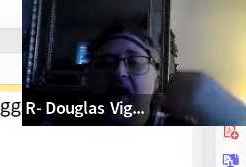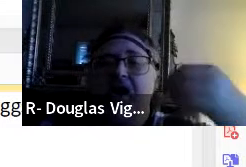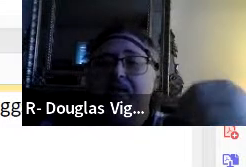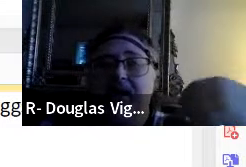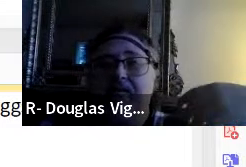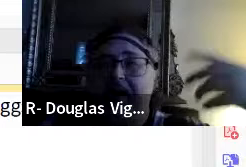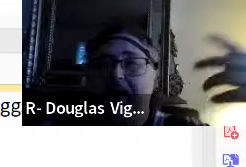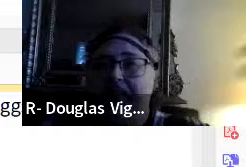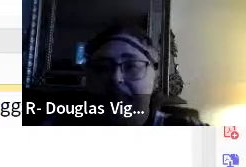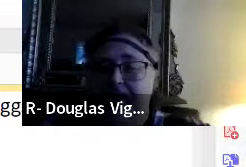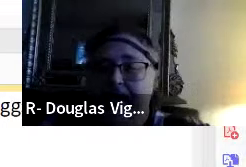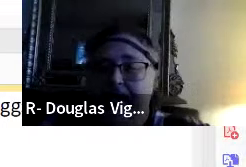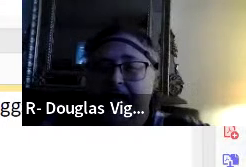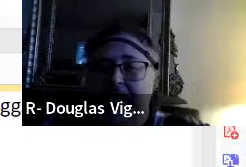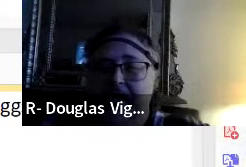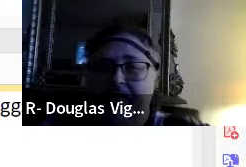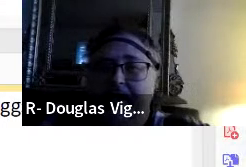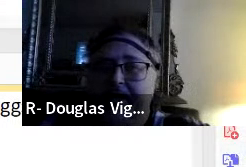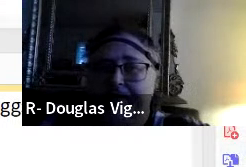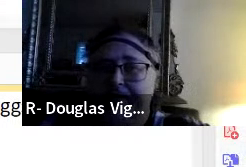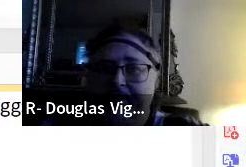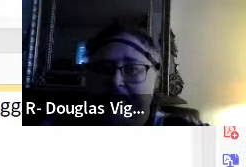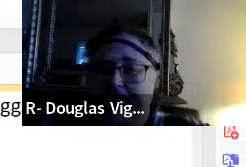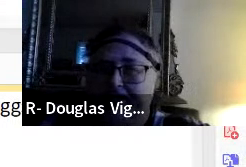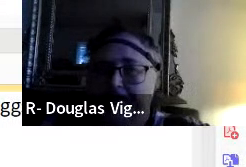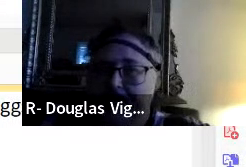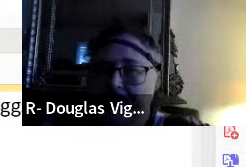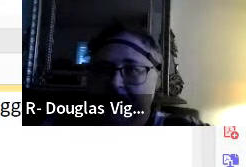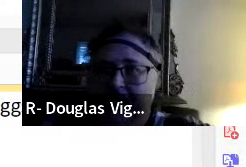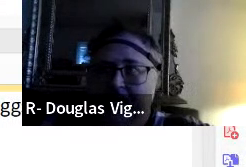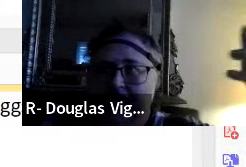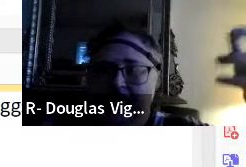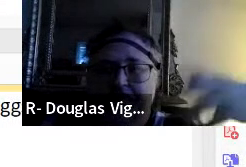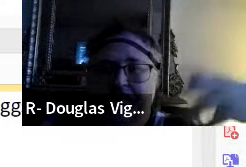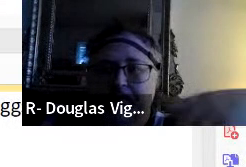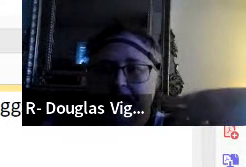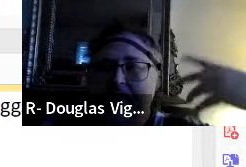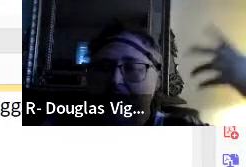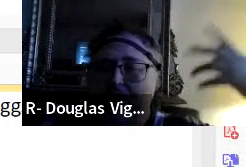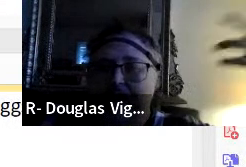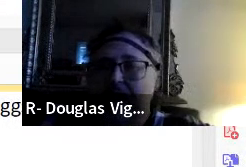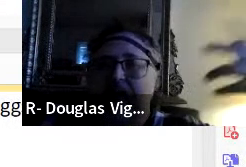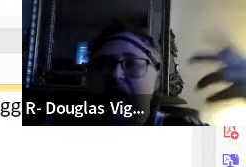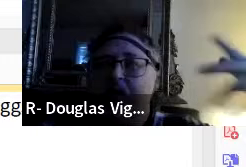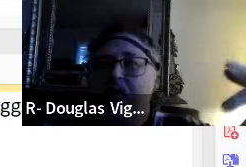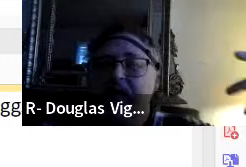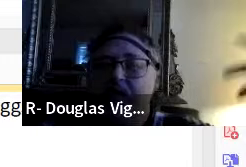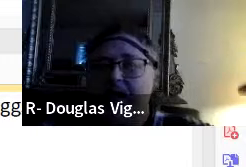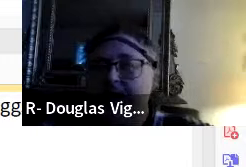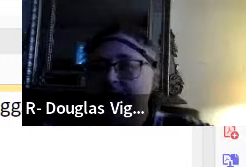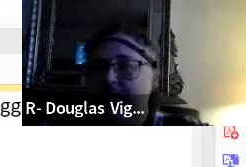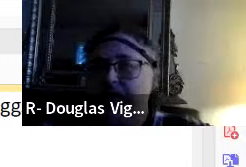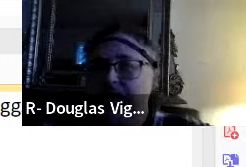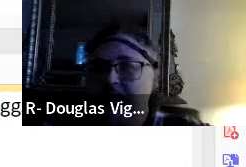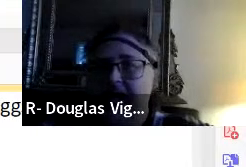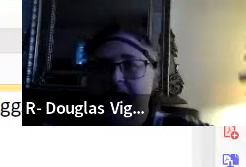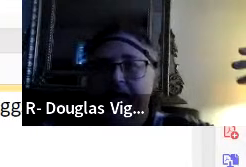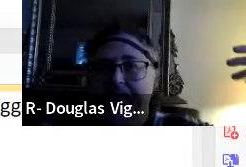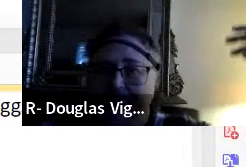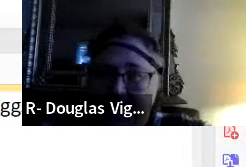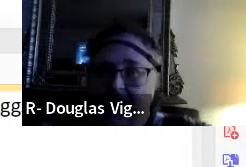why are there arguing, because there was a lot of protests about that. Even the residents didn't want the